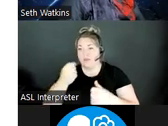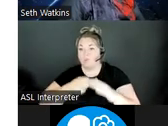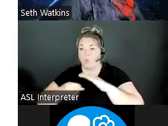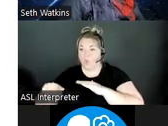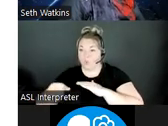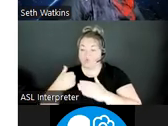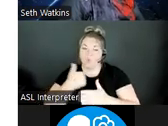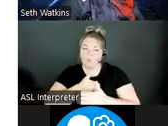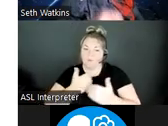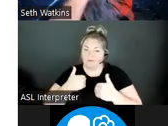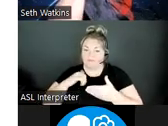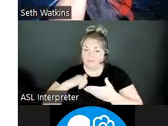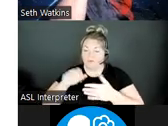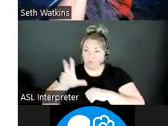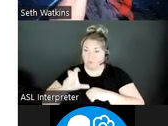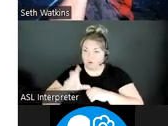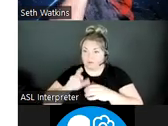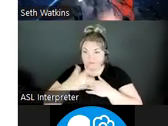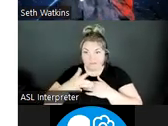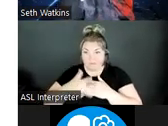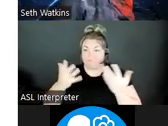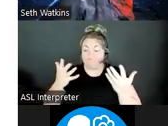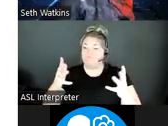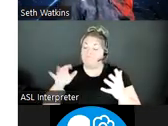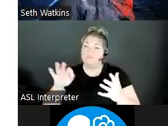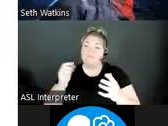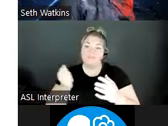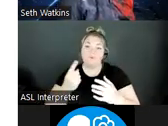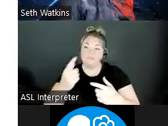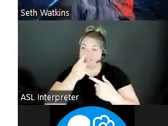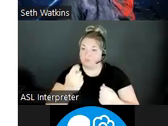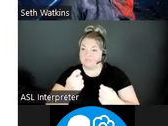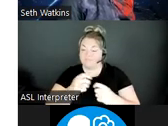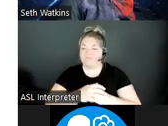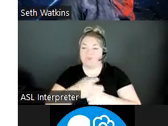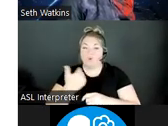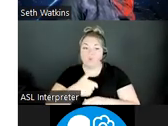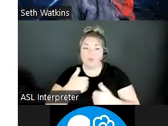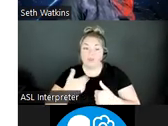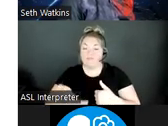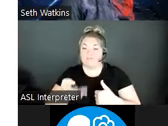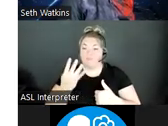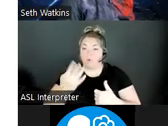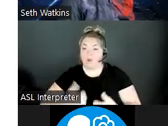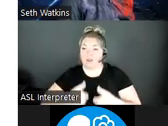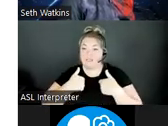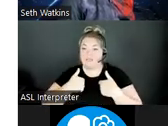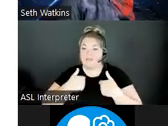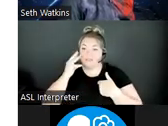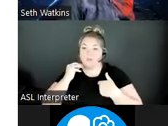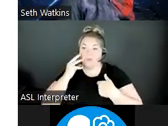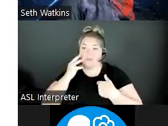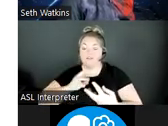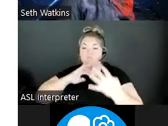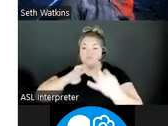those recorded and available if anyone's interested. We held 4 lived experience listening sessions,